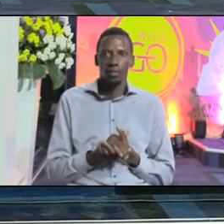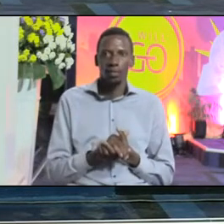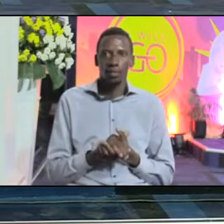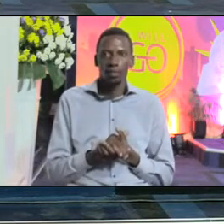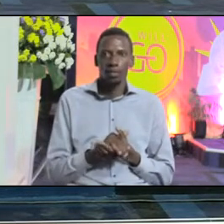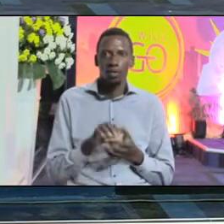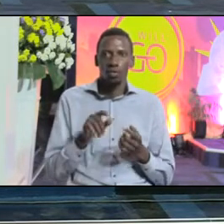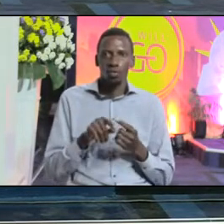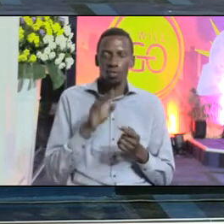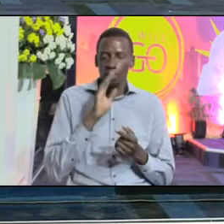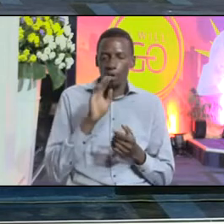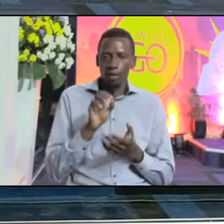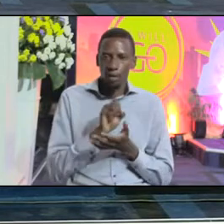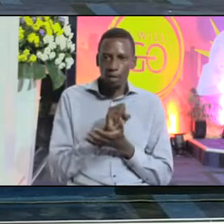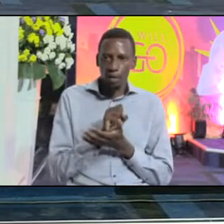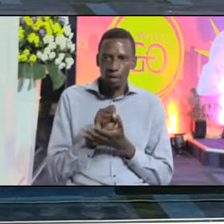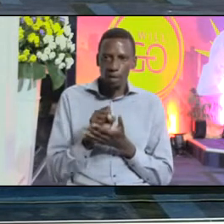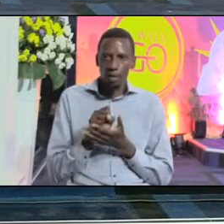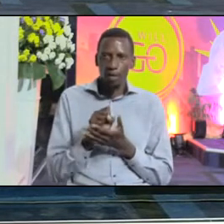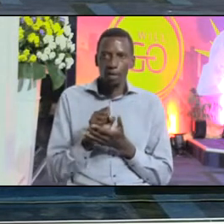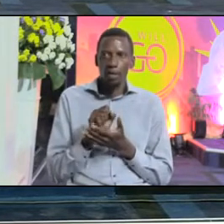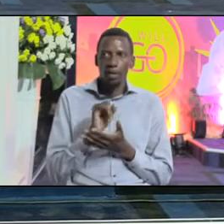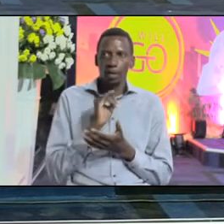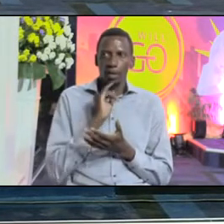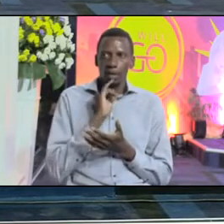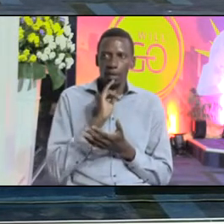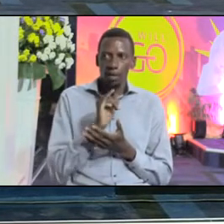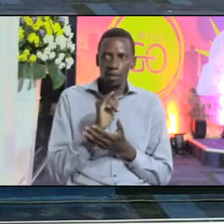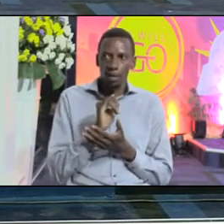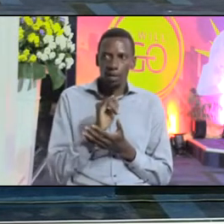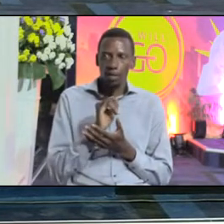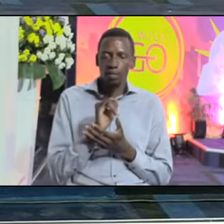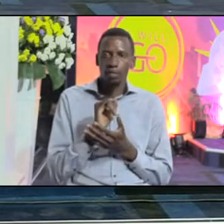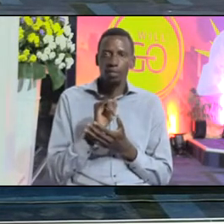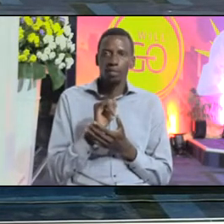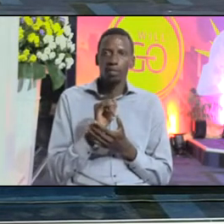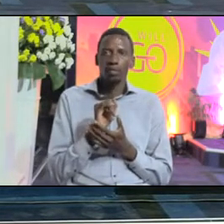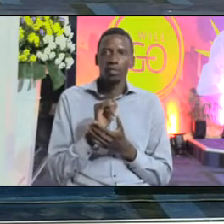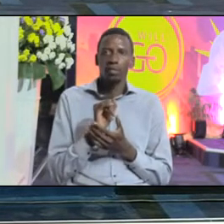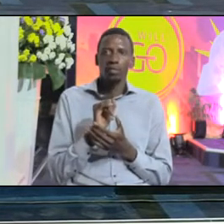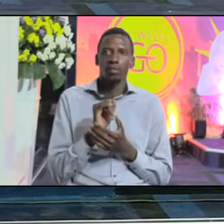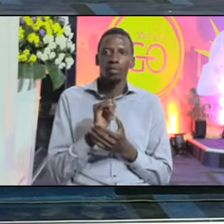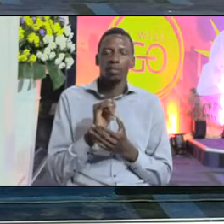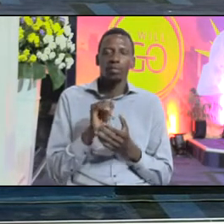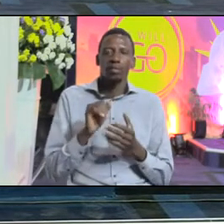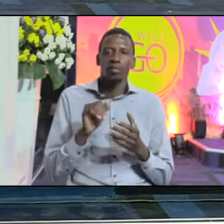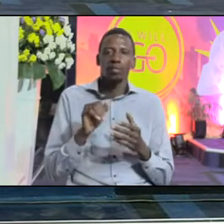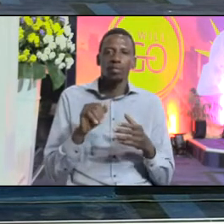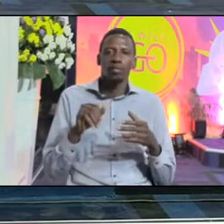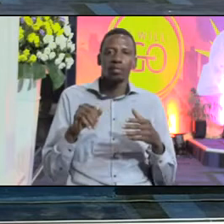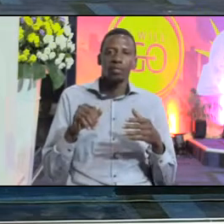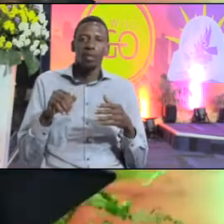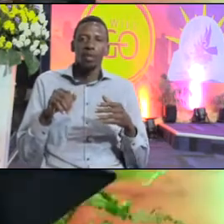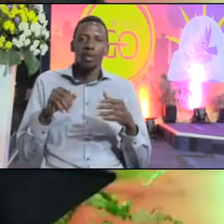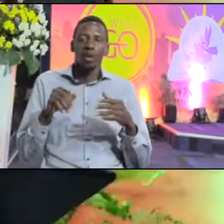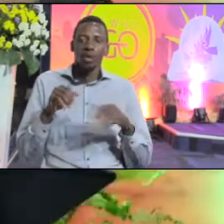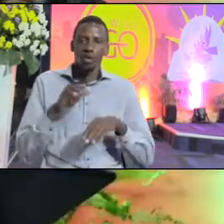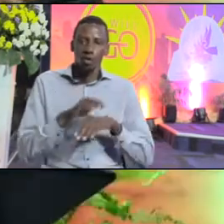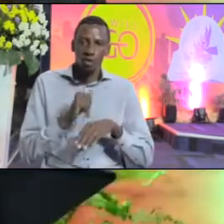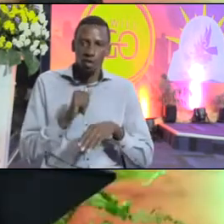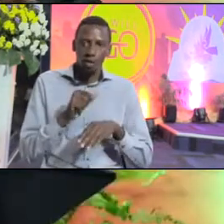be a saint is an awful claim and calling. This notion of being saints puts us as some